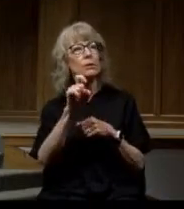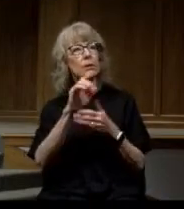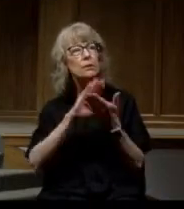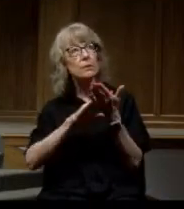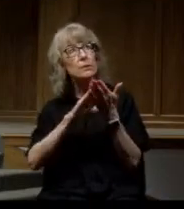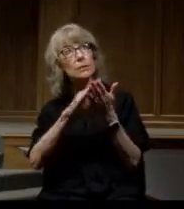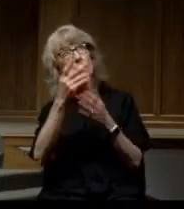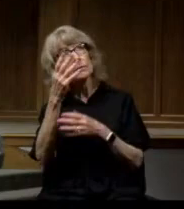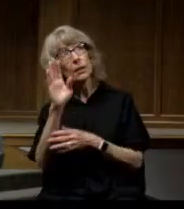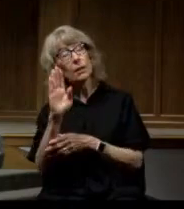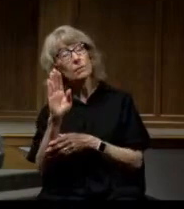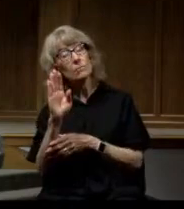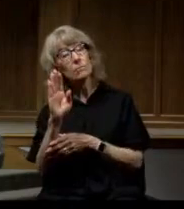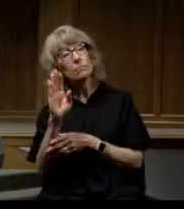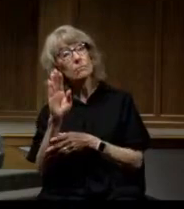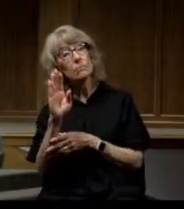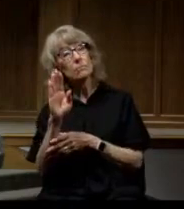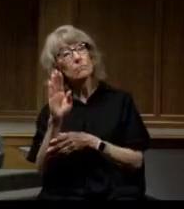God?